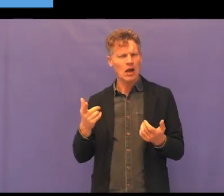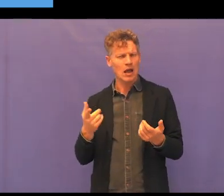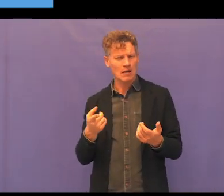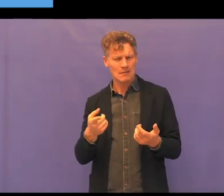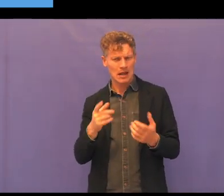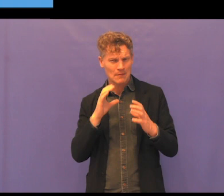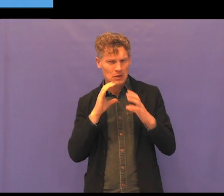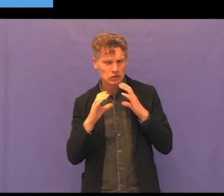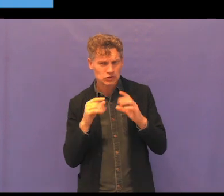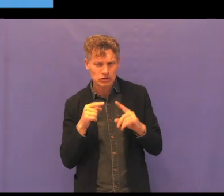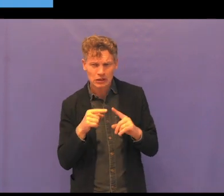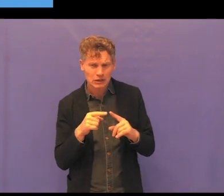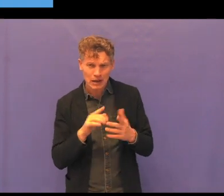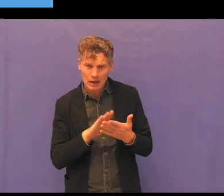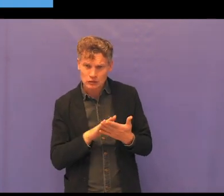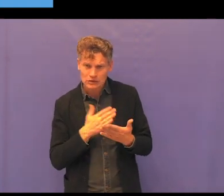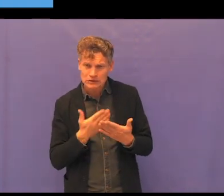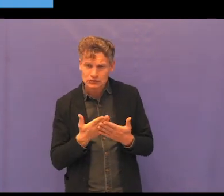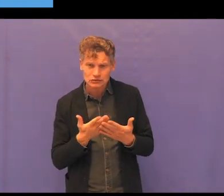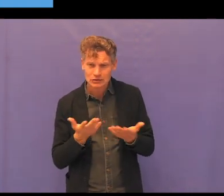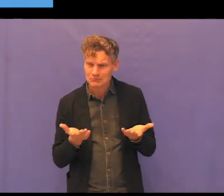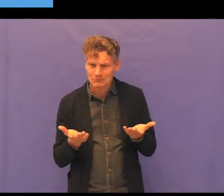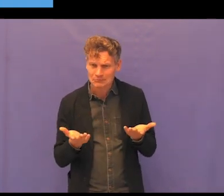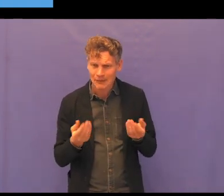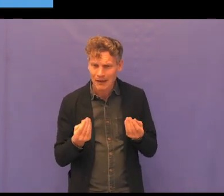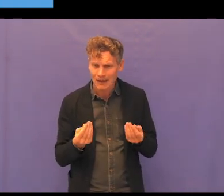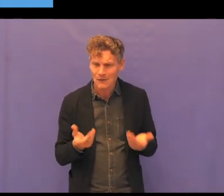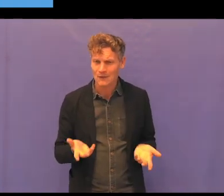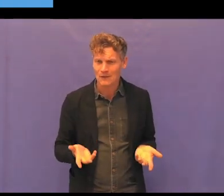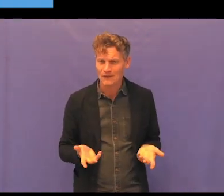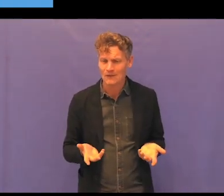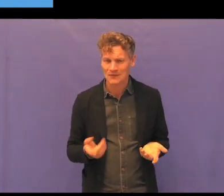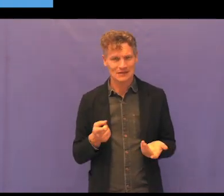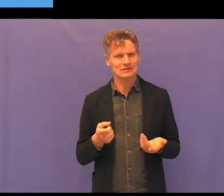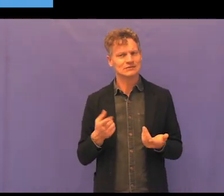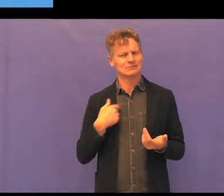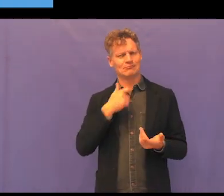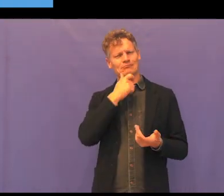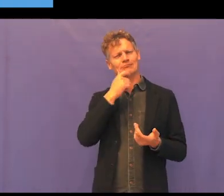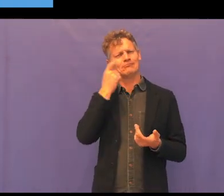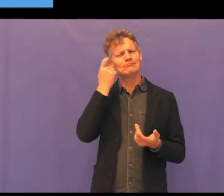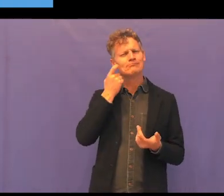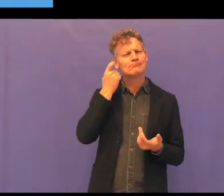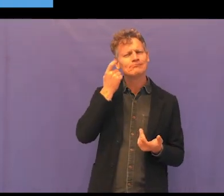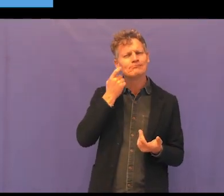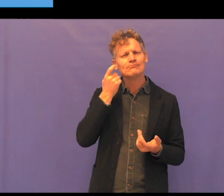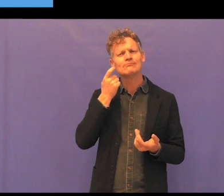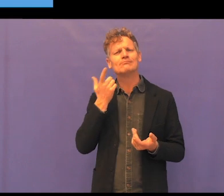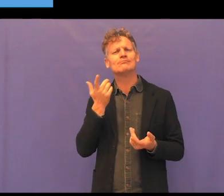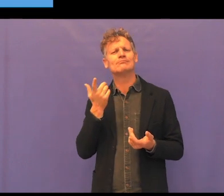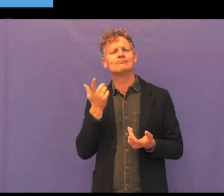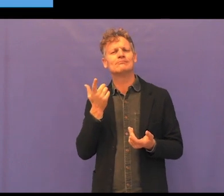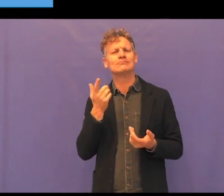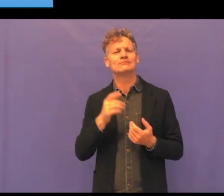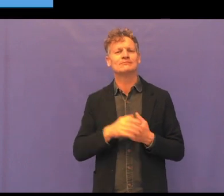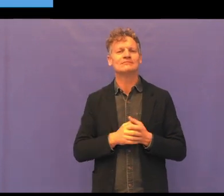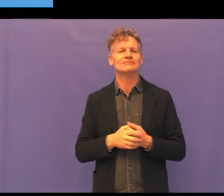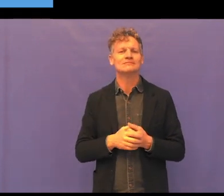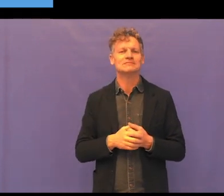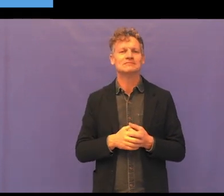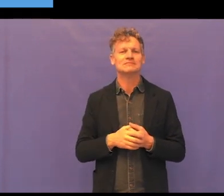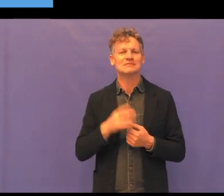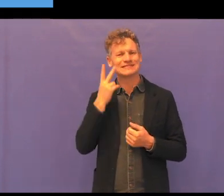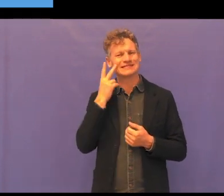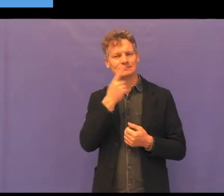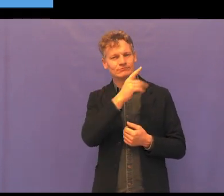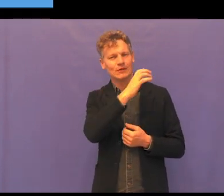There's the demand that non-humanists either speak our political language or remain mute was always cast in the wrong direction. It